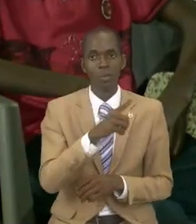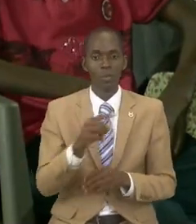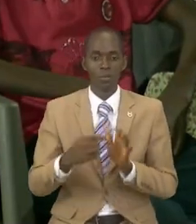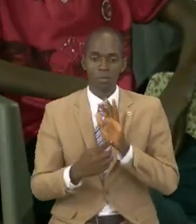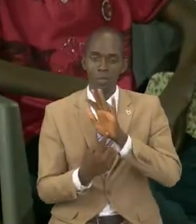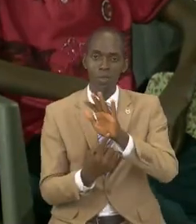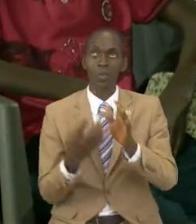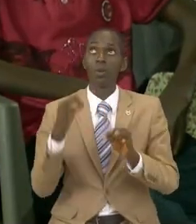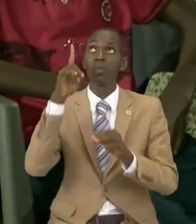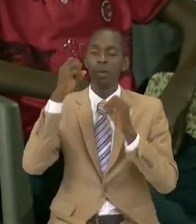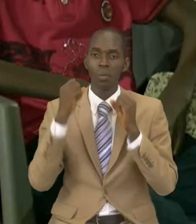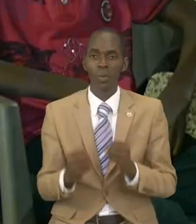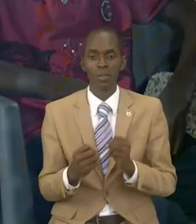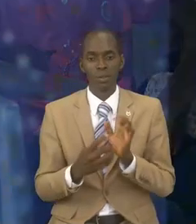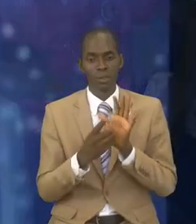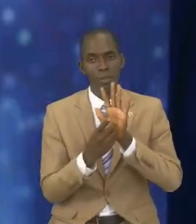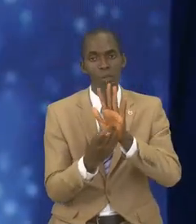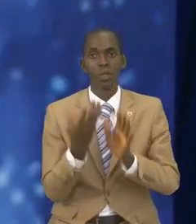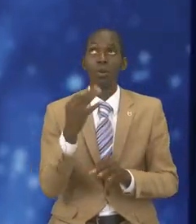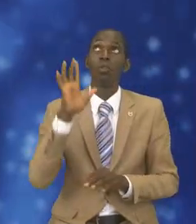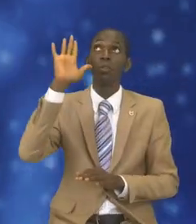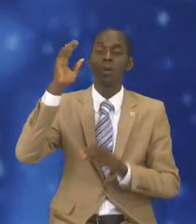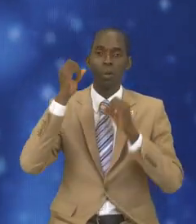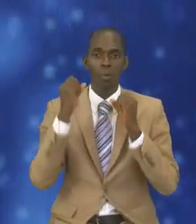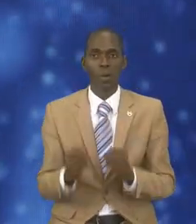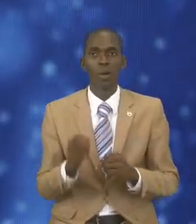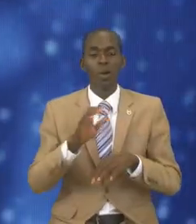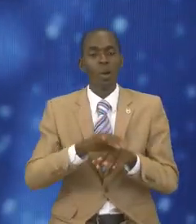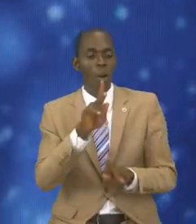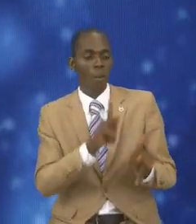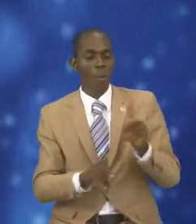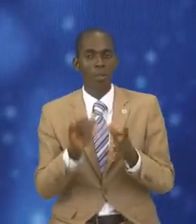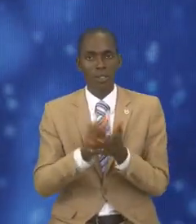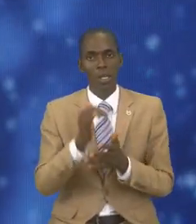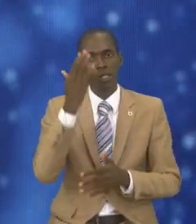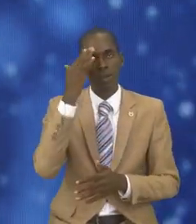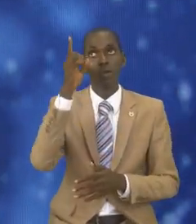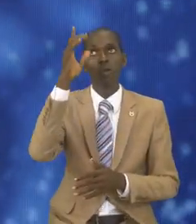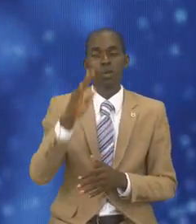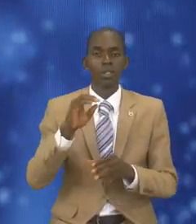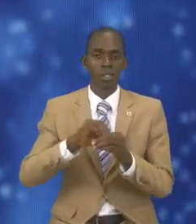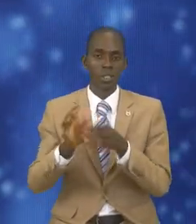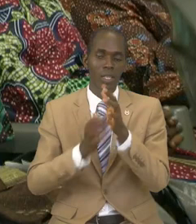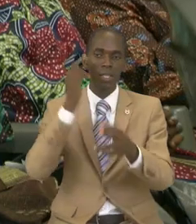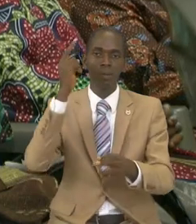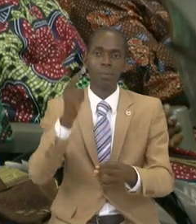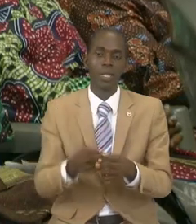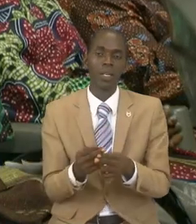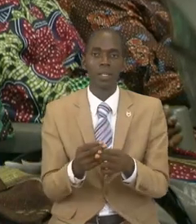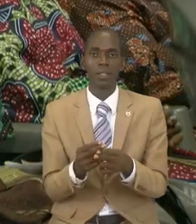manifestation, demonstration of his power for the people that know God, in Jesus'